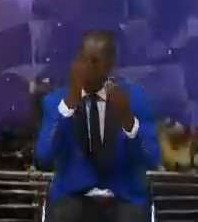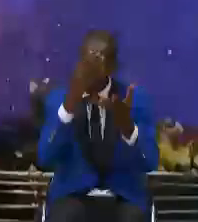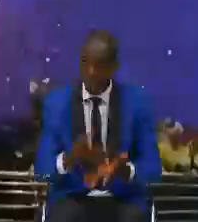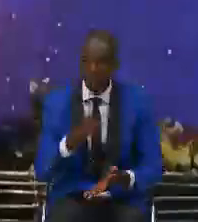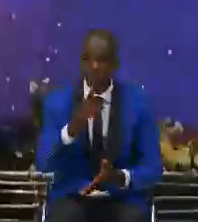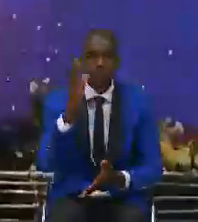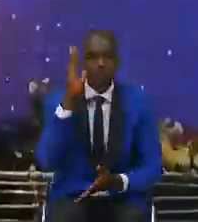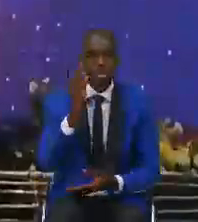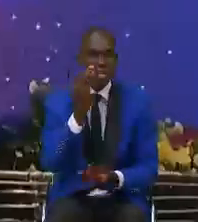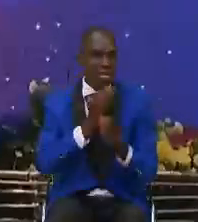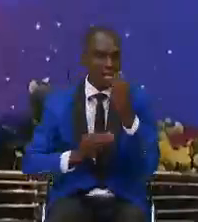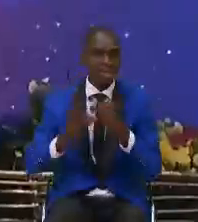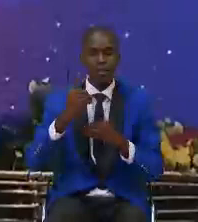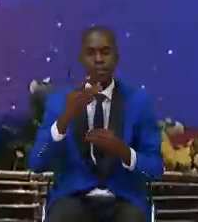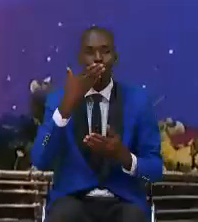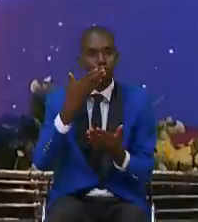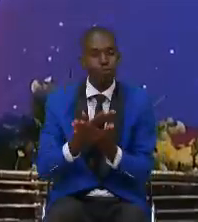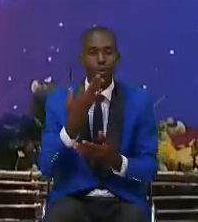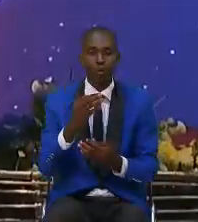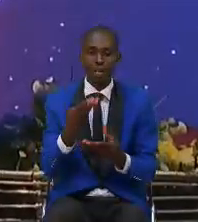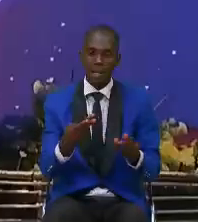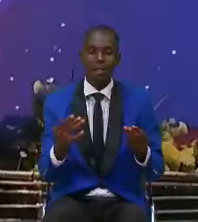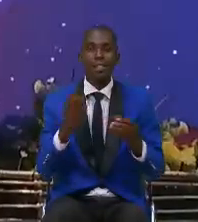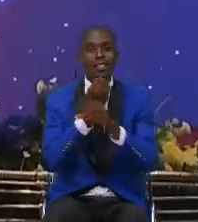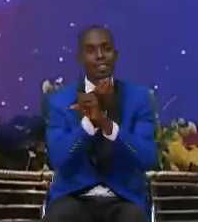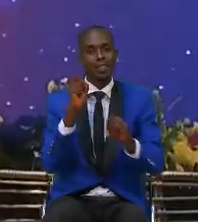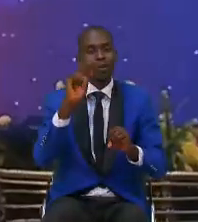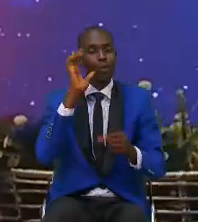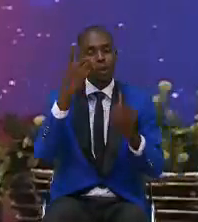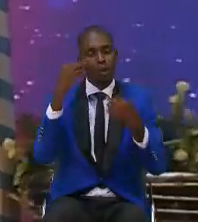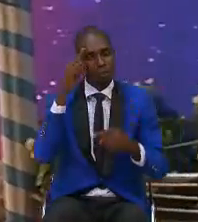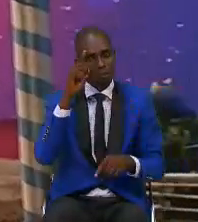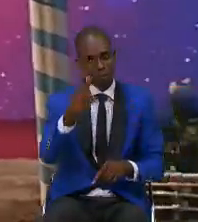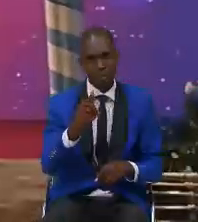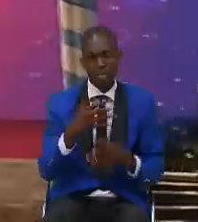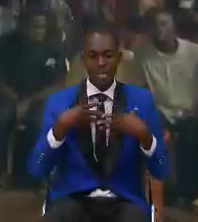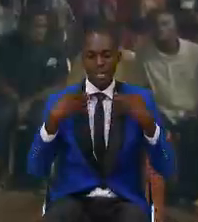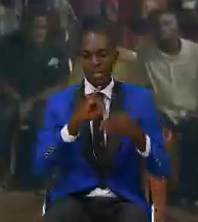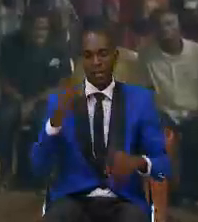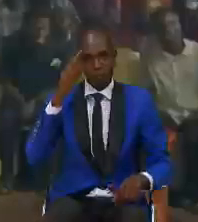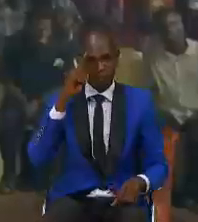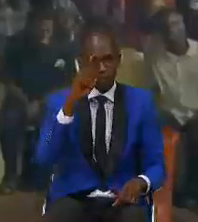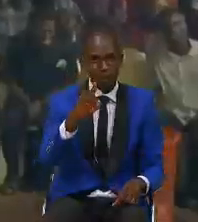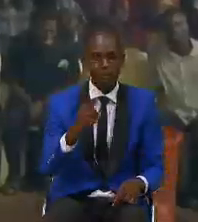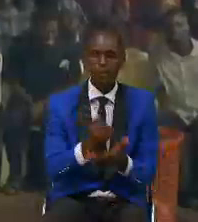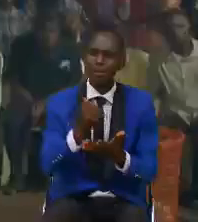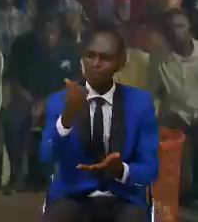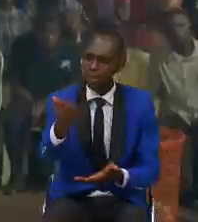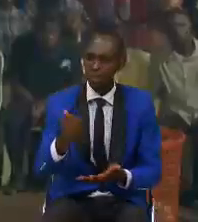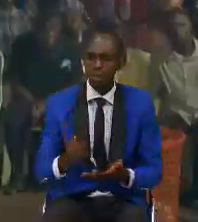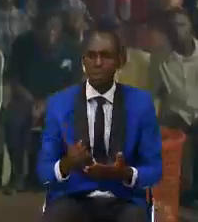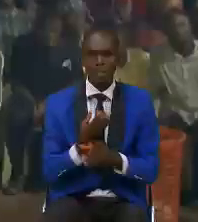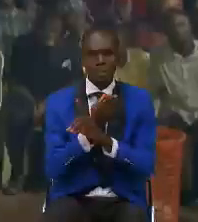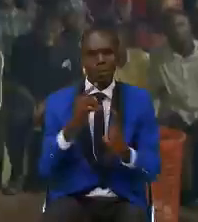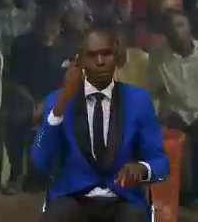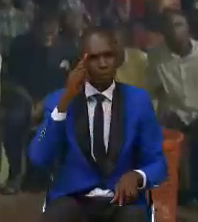willing and obedient, you shall eat the good of the land. Salvation will come to you. Healing will come to